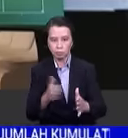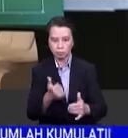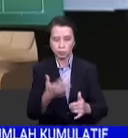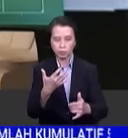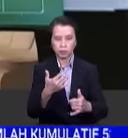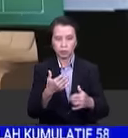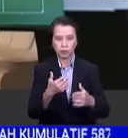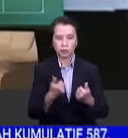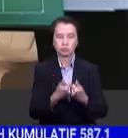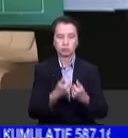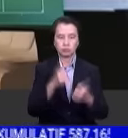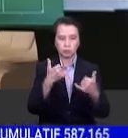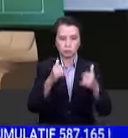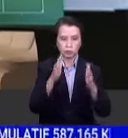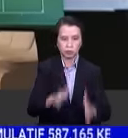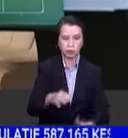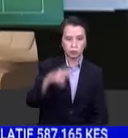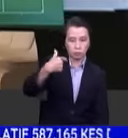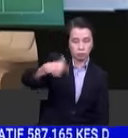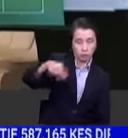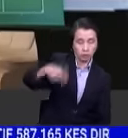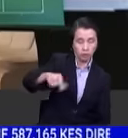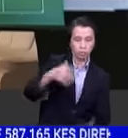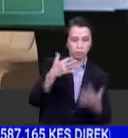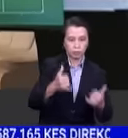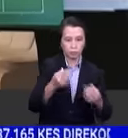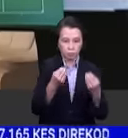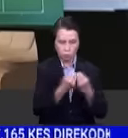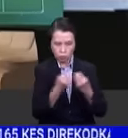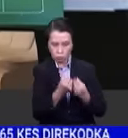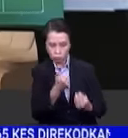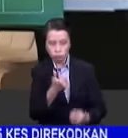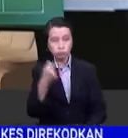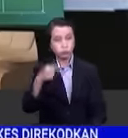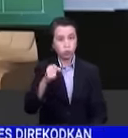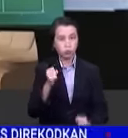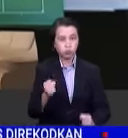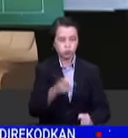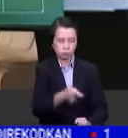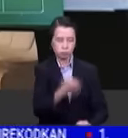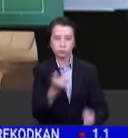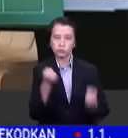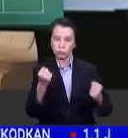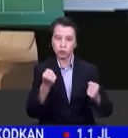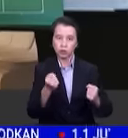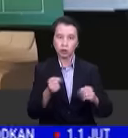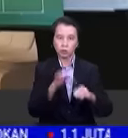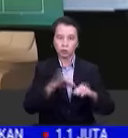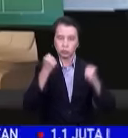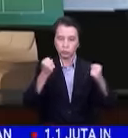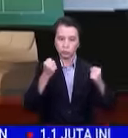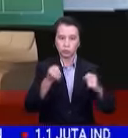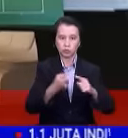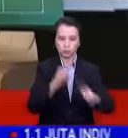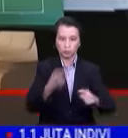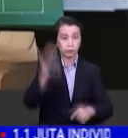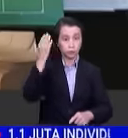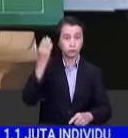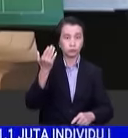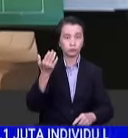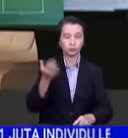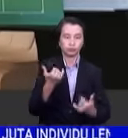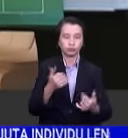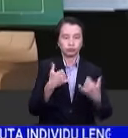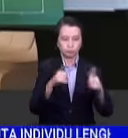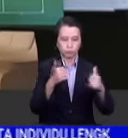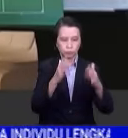We did well, no? So this year we have more quality players, so the team is only stronger. It's stronger than last time. And then even